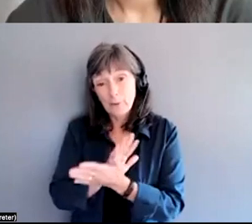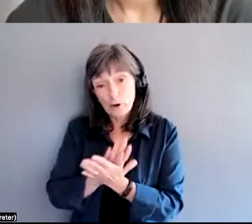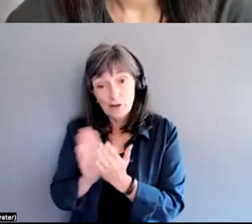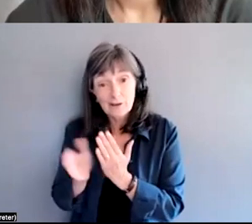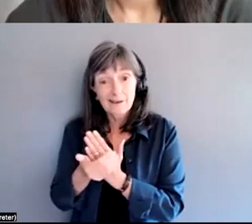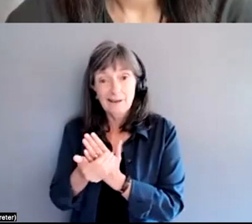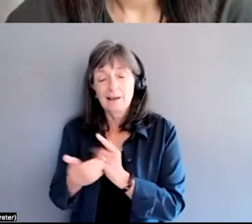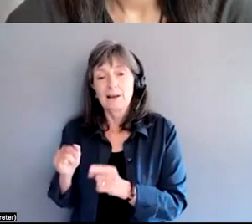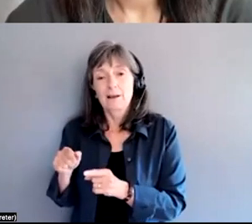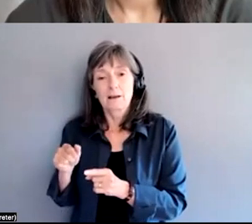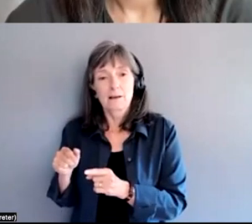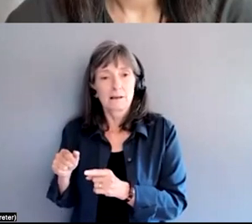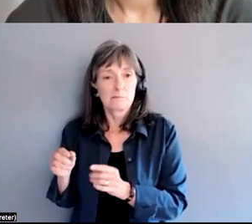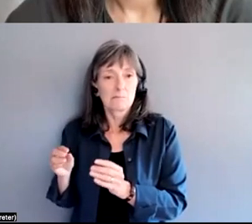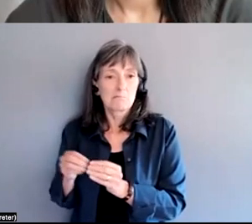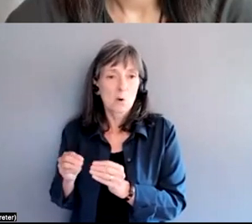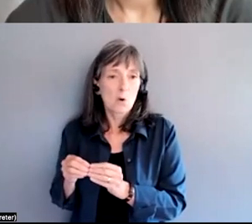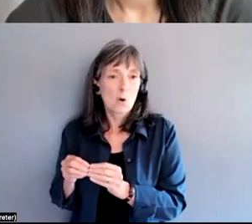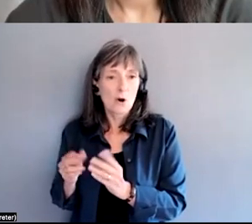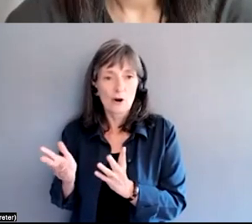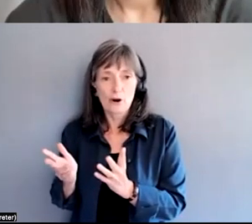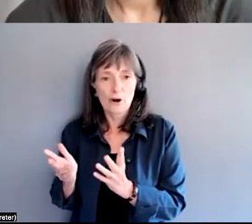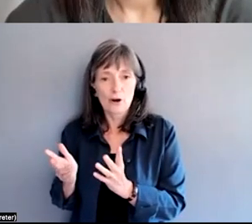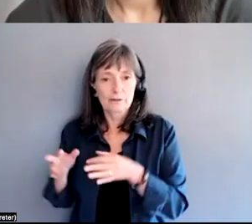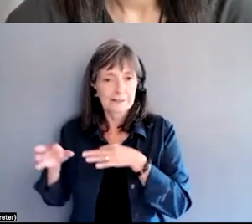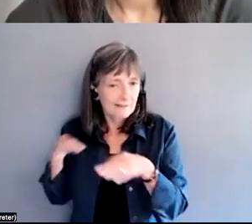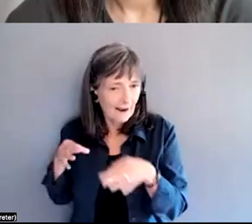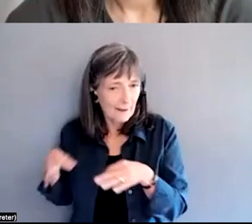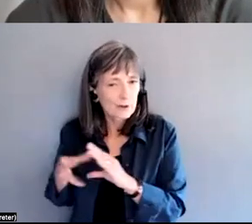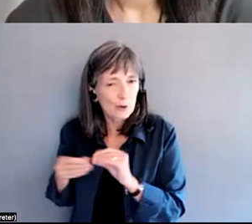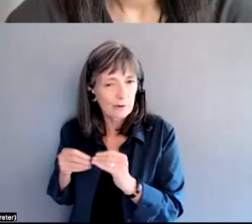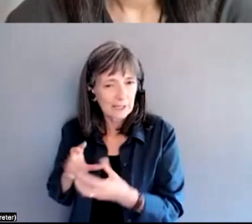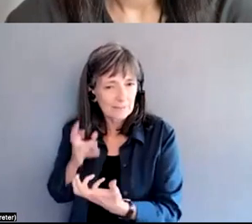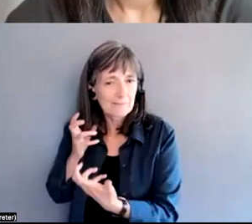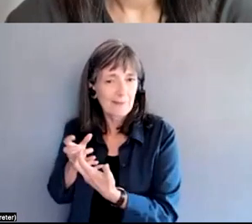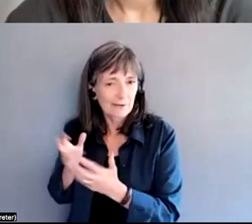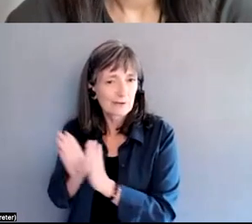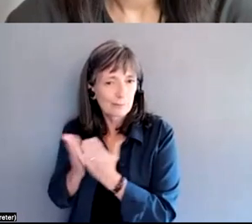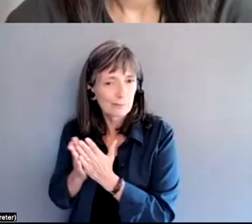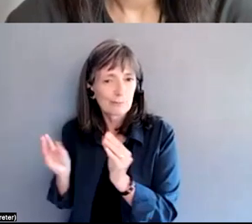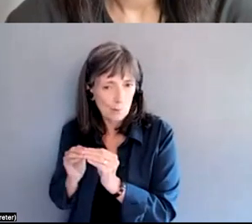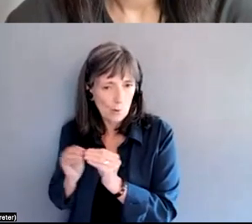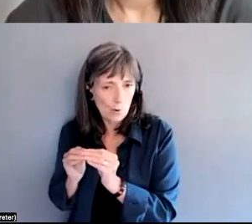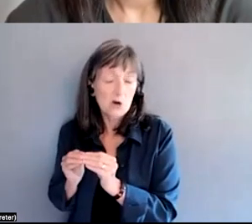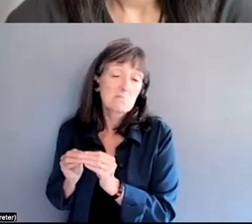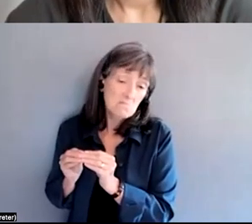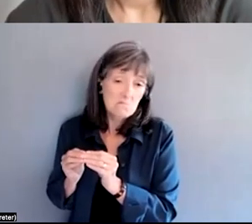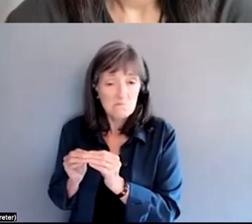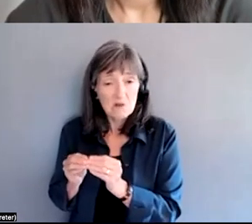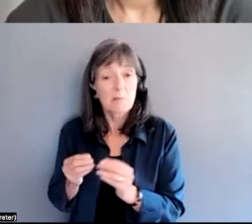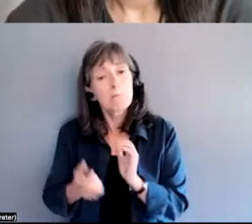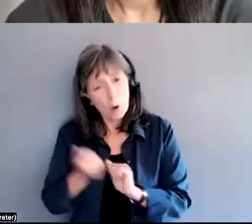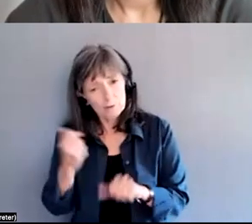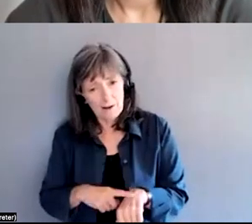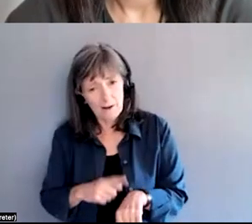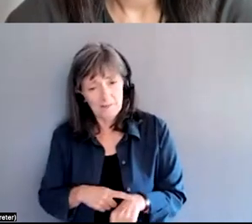more, as Gigi was saying, a little bit more descriptive to the book, potentially. Not always, and of course, sometimes they're the same.